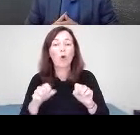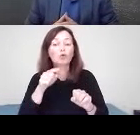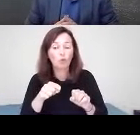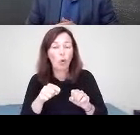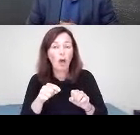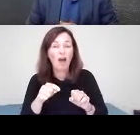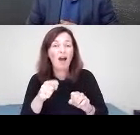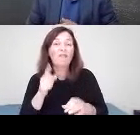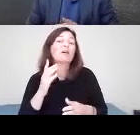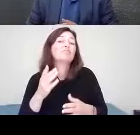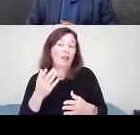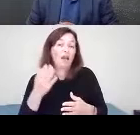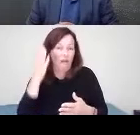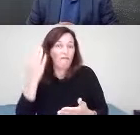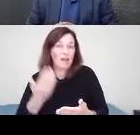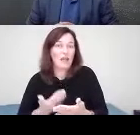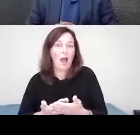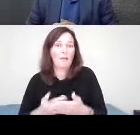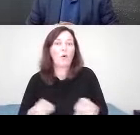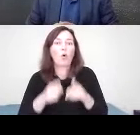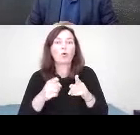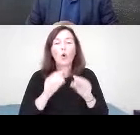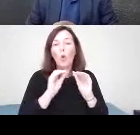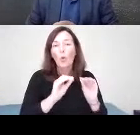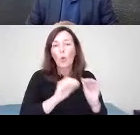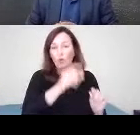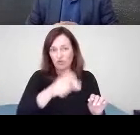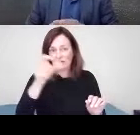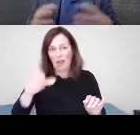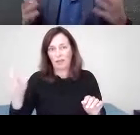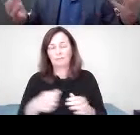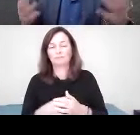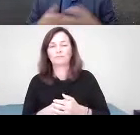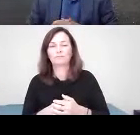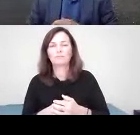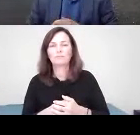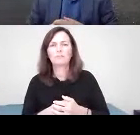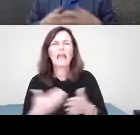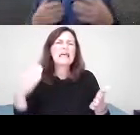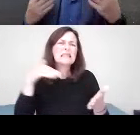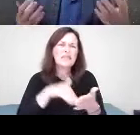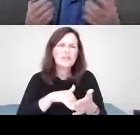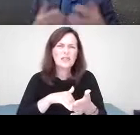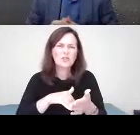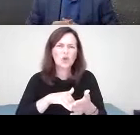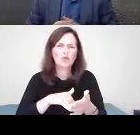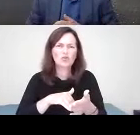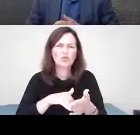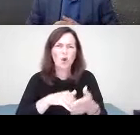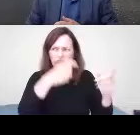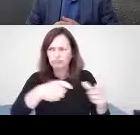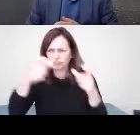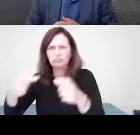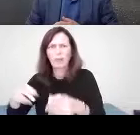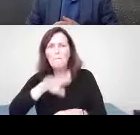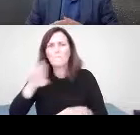have around 1,000 people all over the world. They are representing different kind of actors. They are really